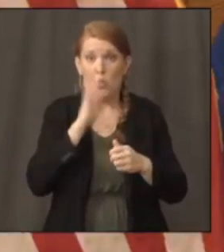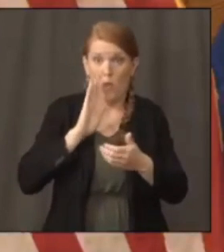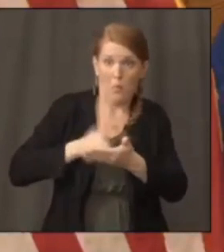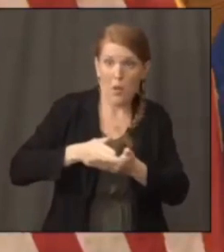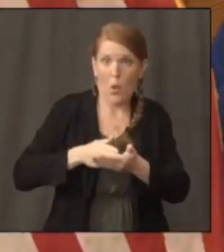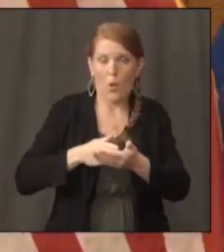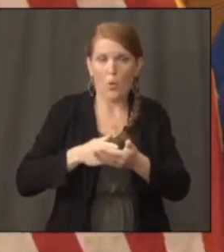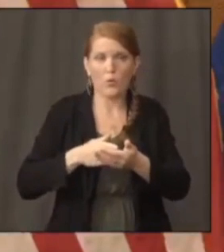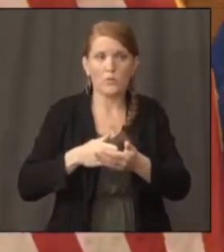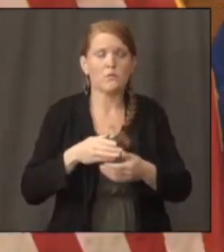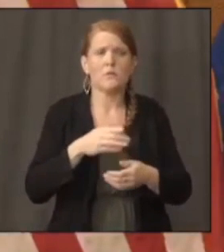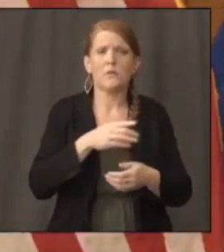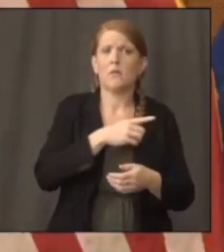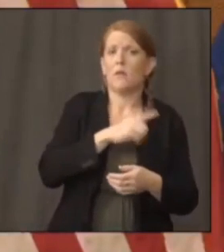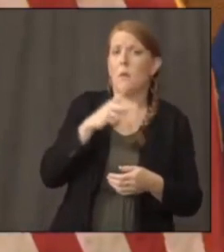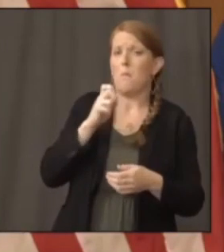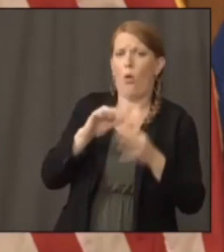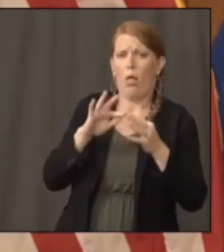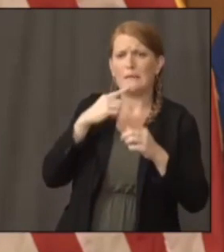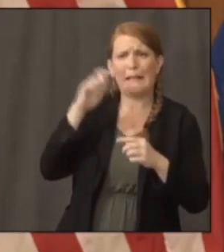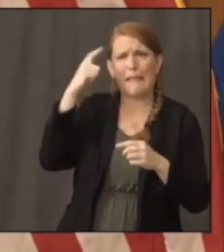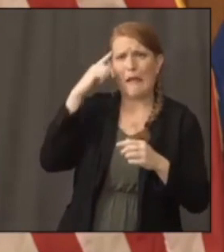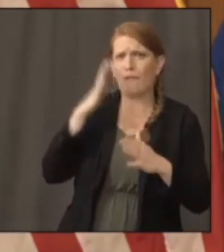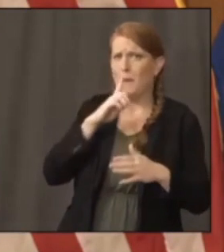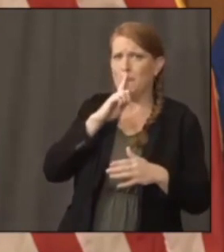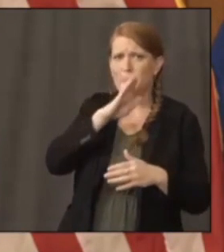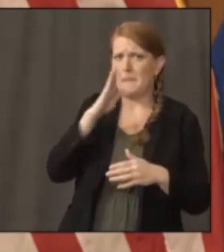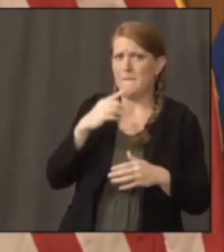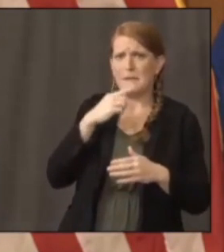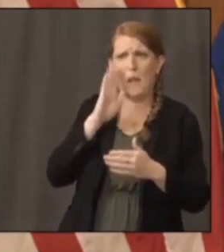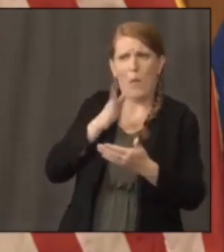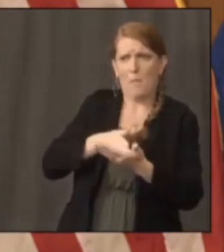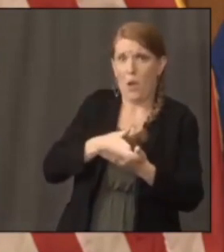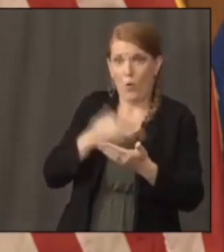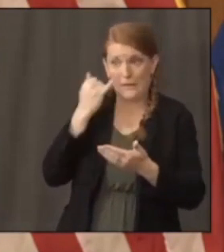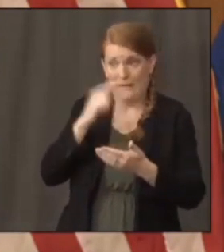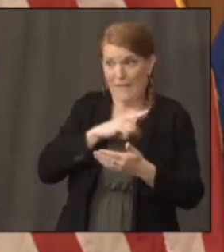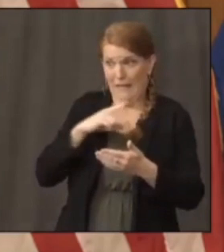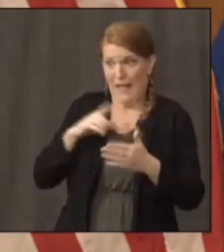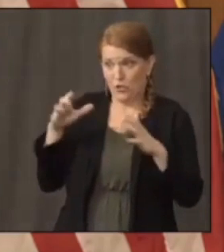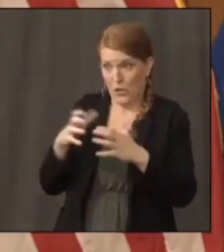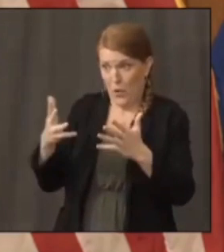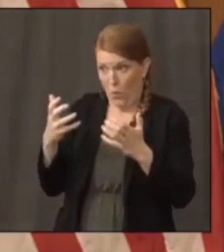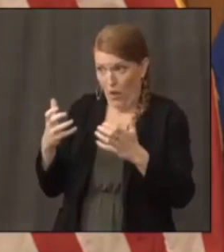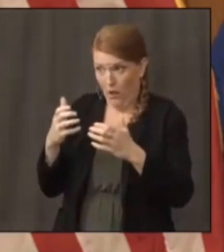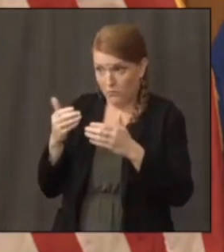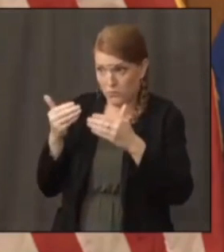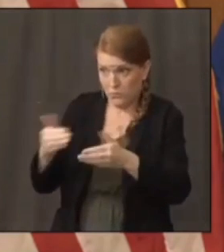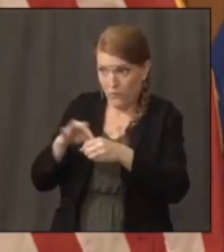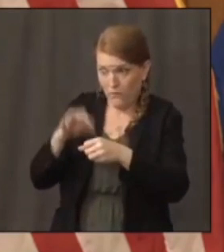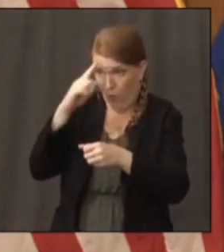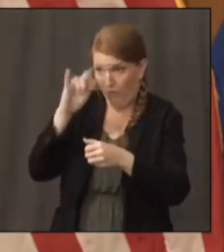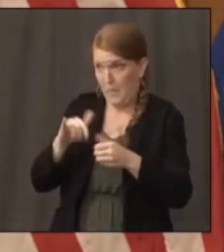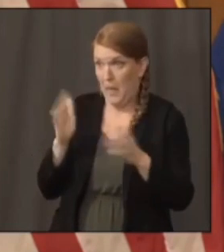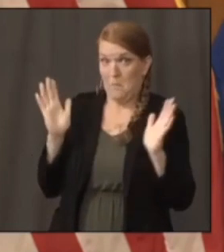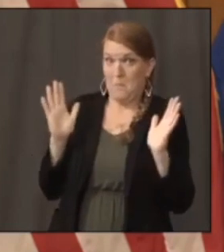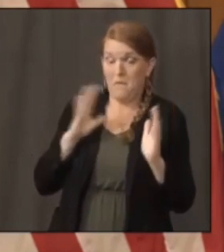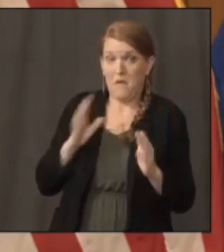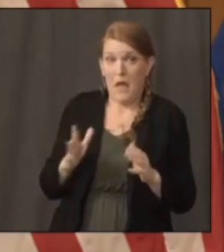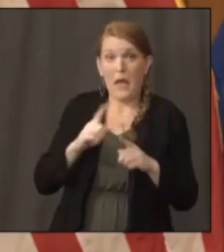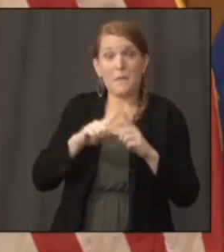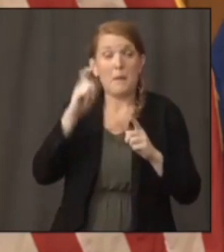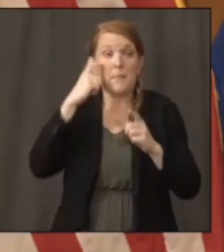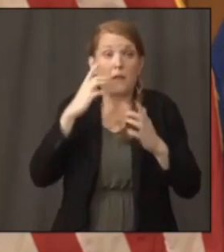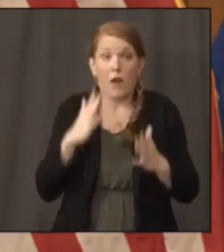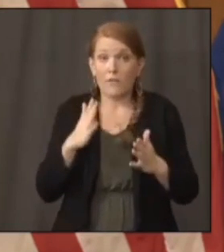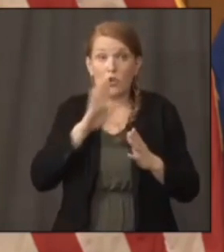purview of the legislature if they want to go forward and do that. What we're going to do, and what the governor is going to continue to do, is to keep the state of Connecticut